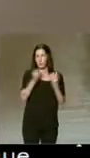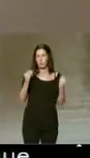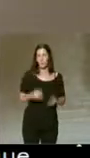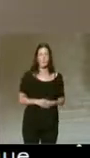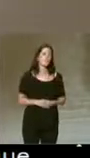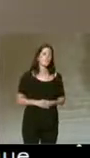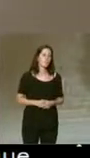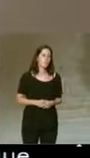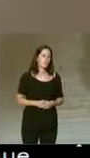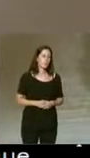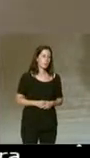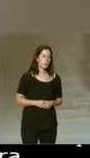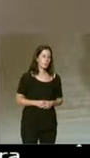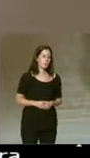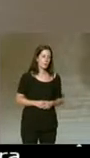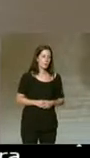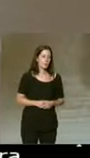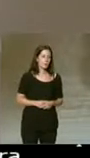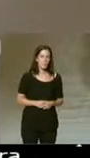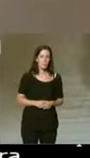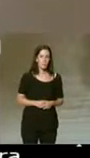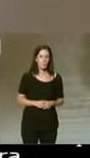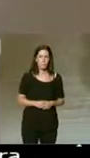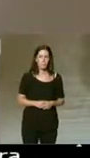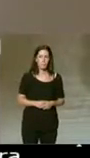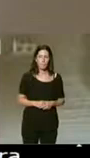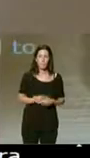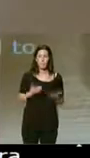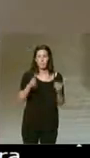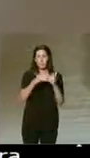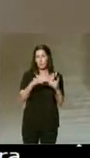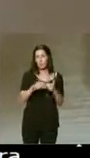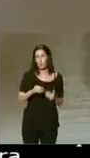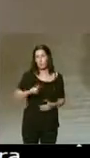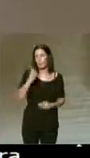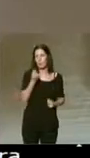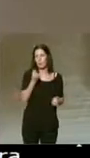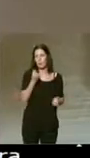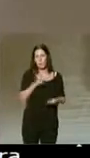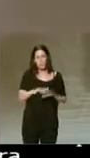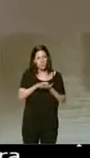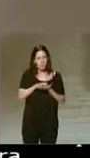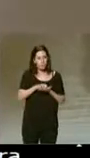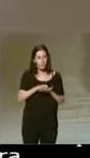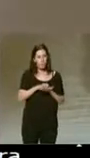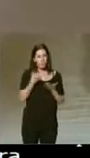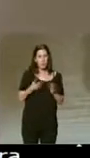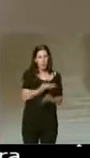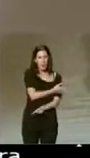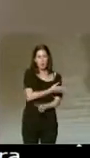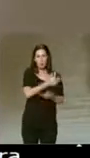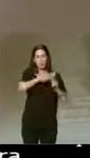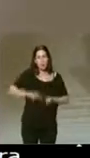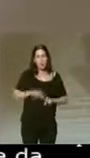supposed to be more likely. So you get a lot of satisfaction when hostile users who have